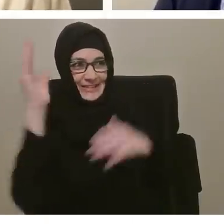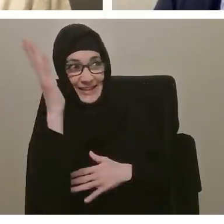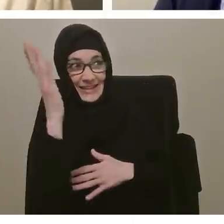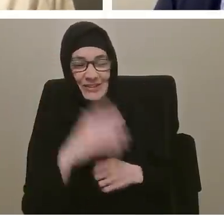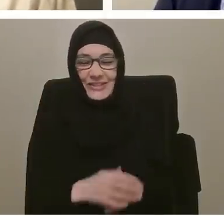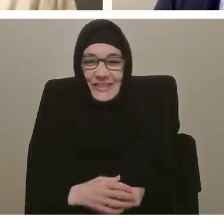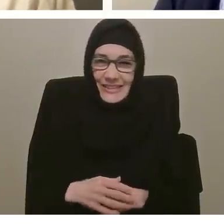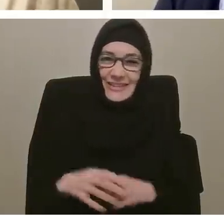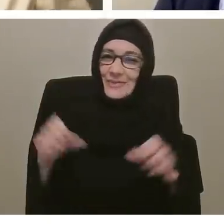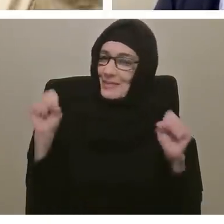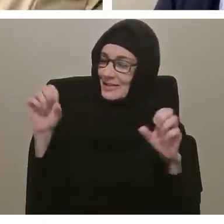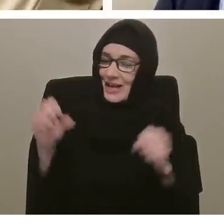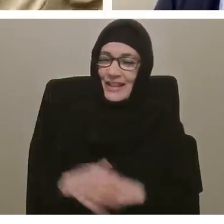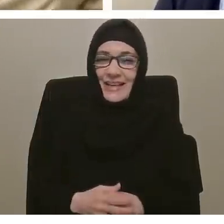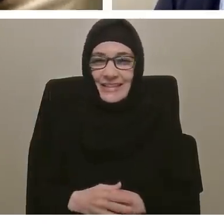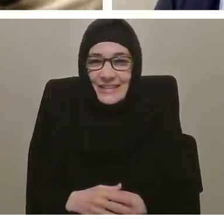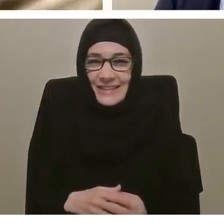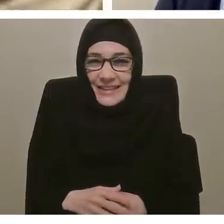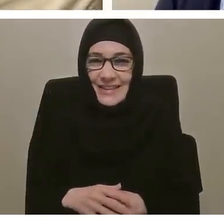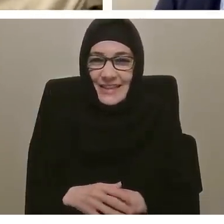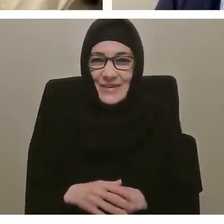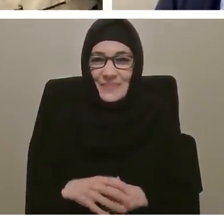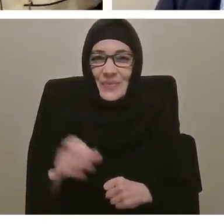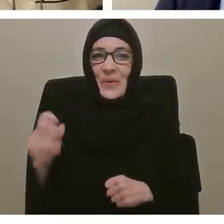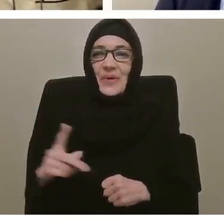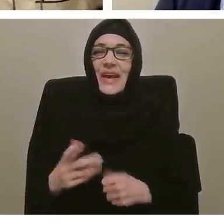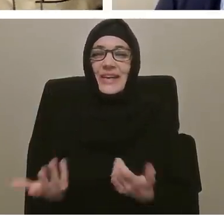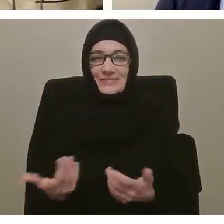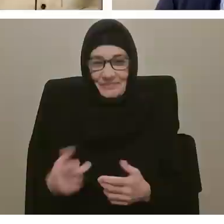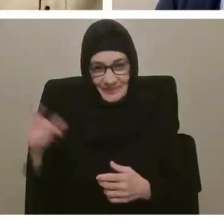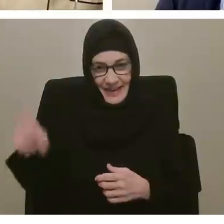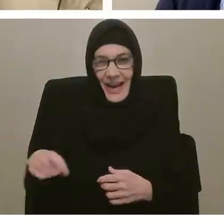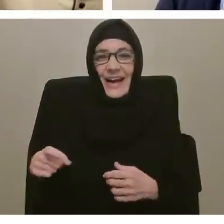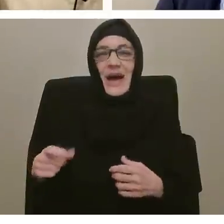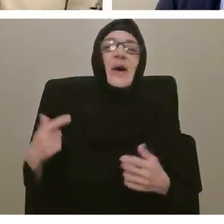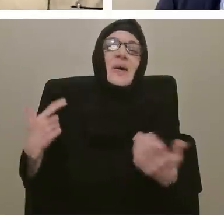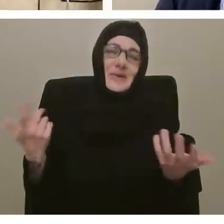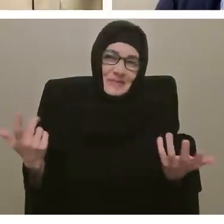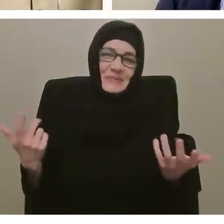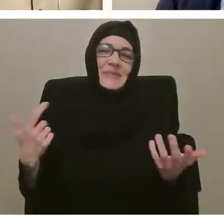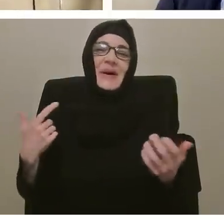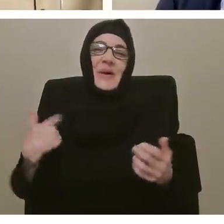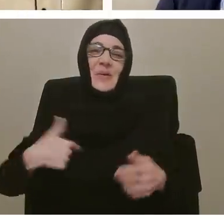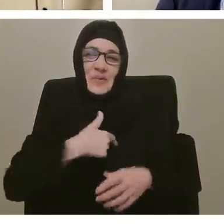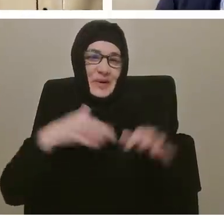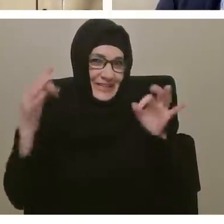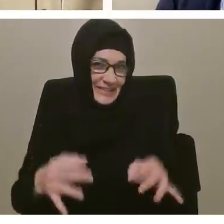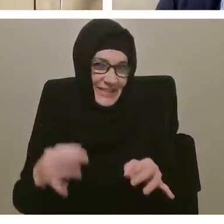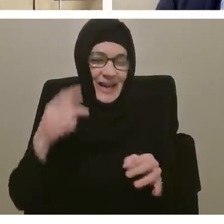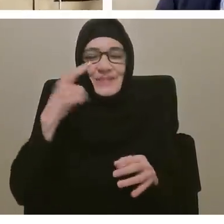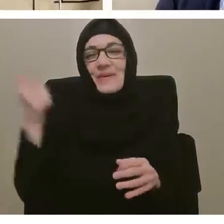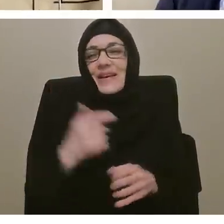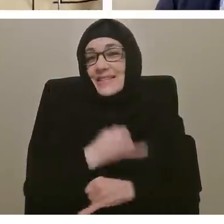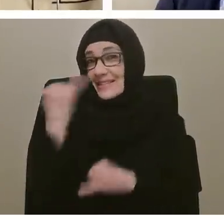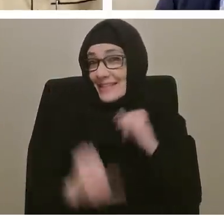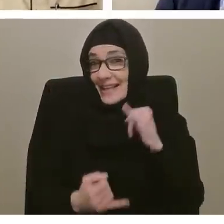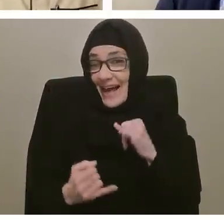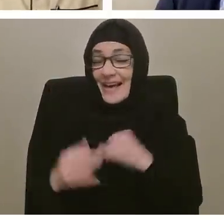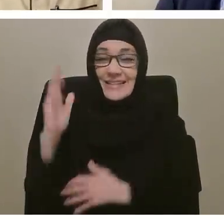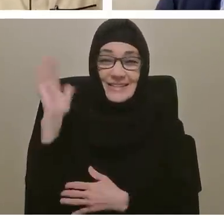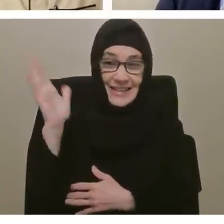MashaAllah. In all of the glory, I need to then we decided, you know, because it's the last one.